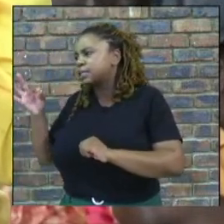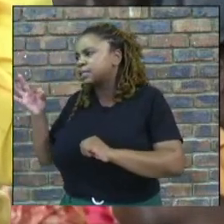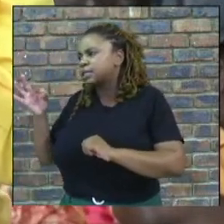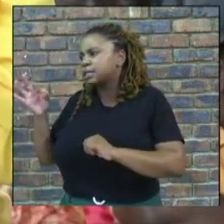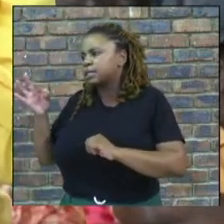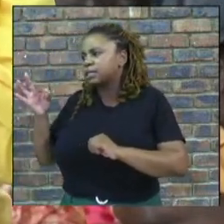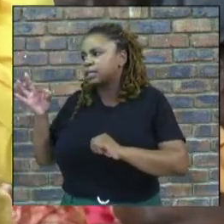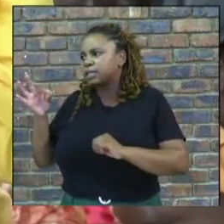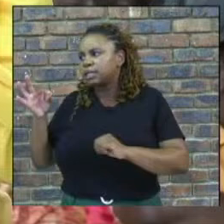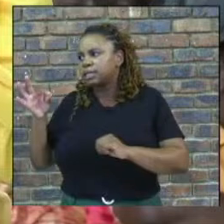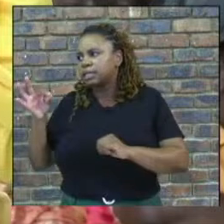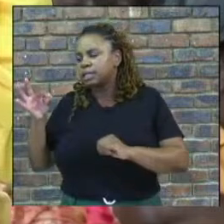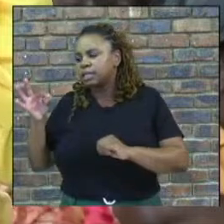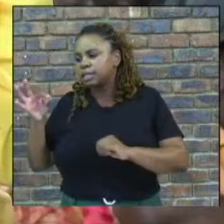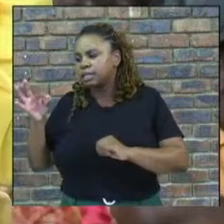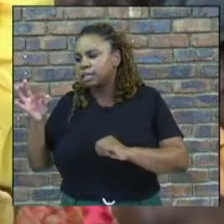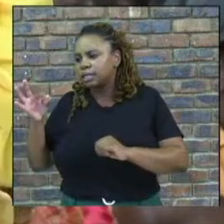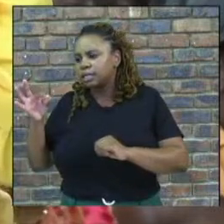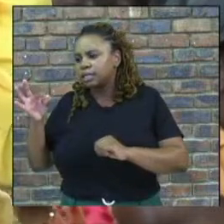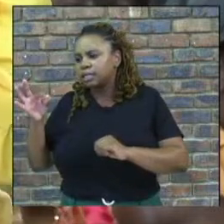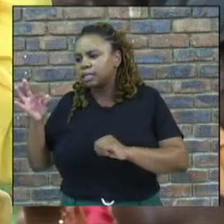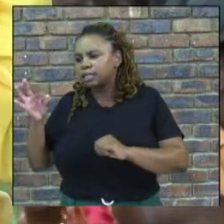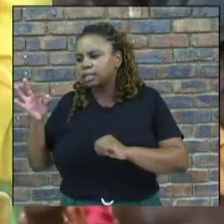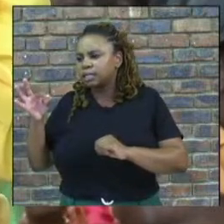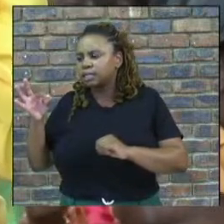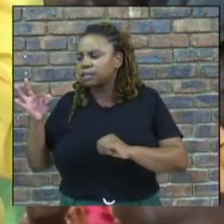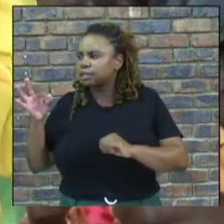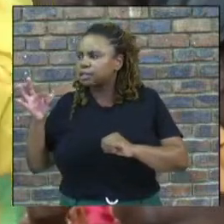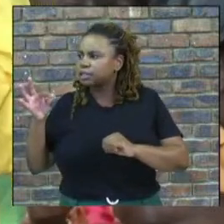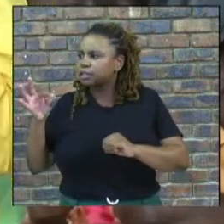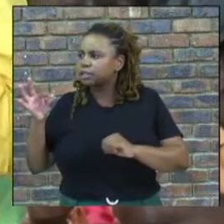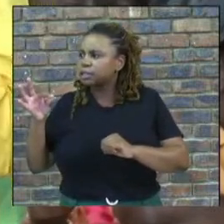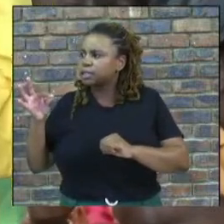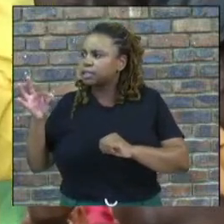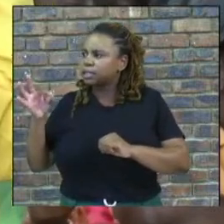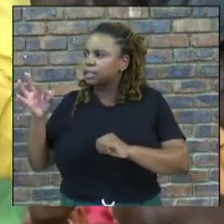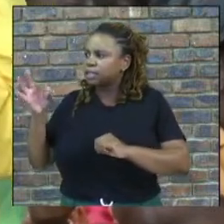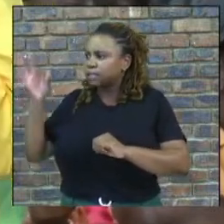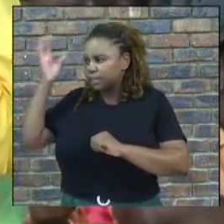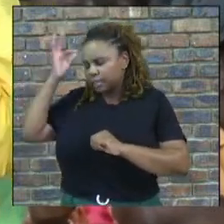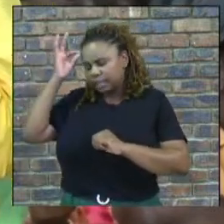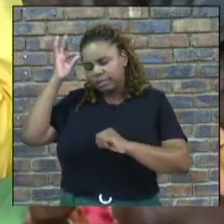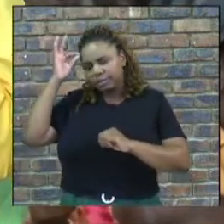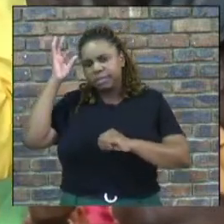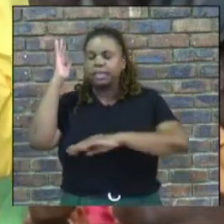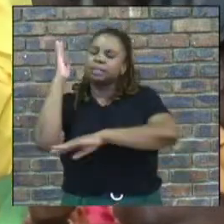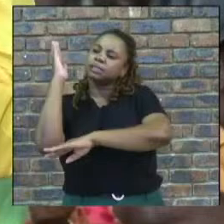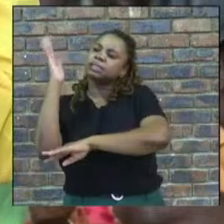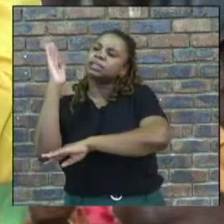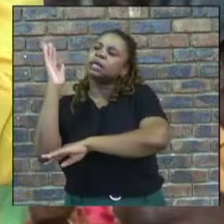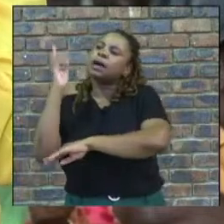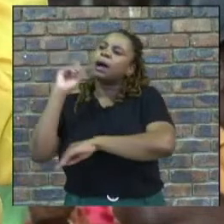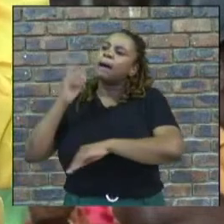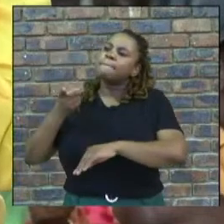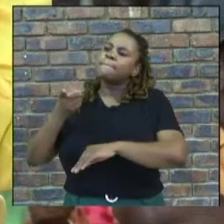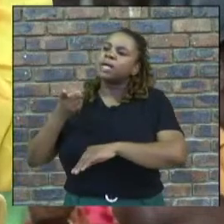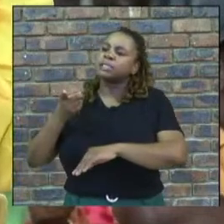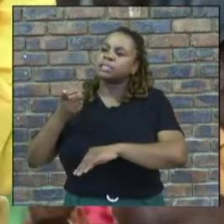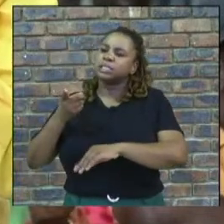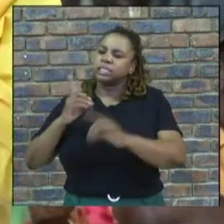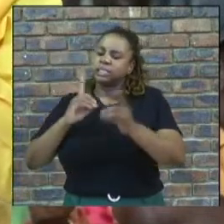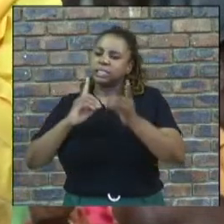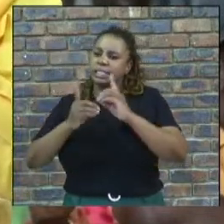Nje I channel ize ngaphakathi kithi ikhulume enathi into eyiphethe. Kufanele siyiphendule